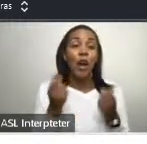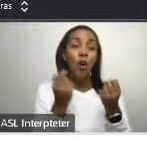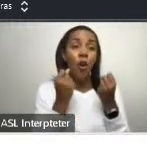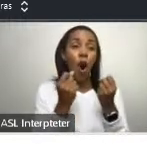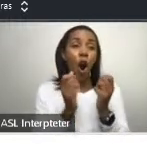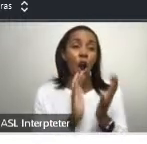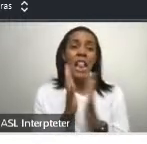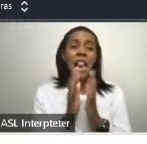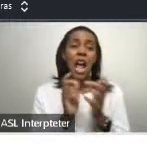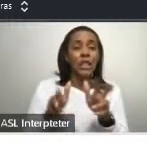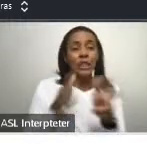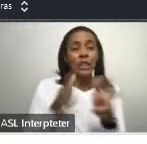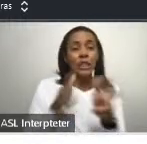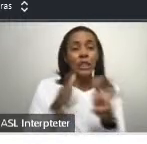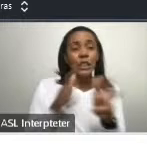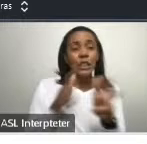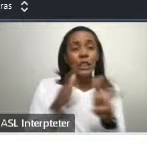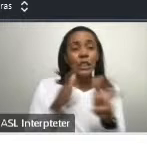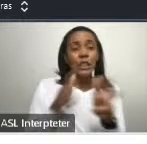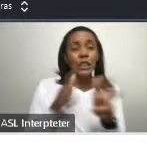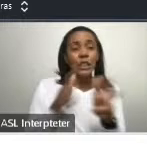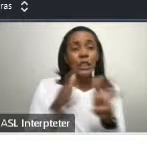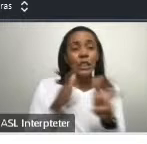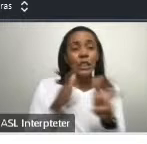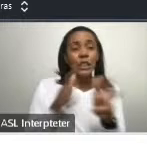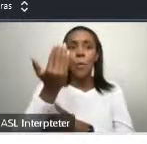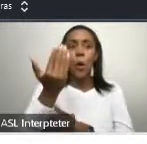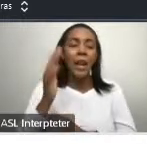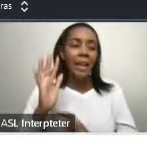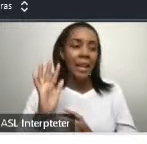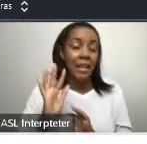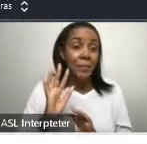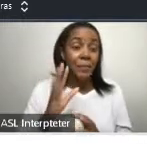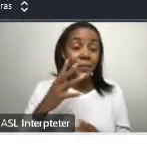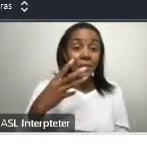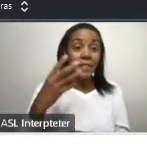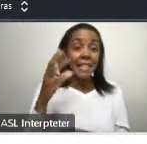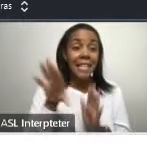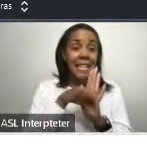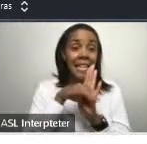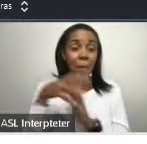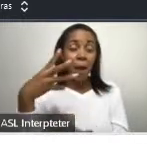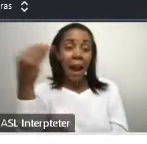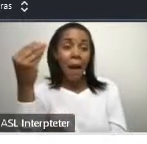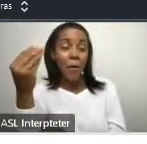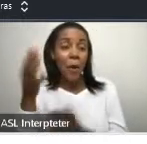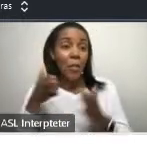may actually, you know what? You just take a camera out on the streets here. Please